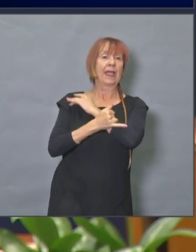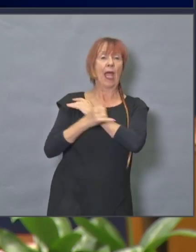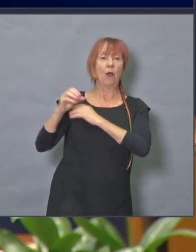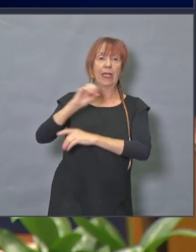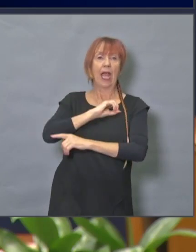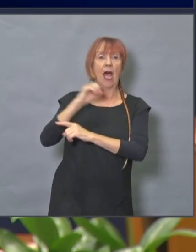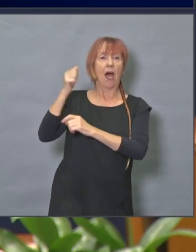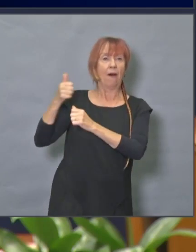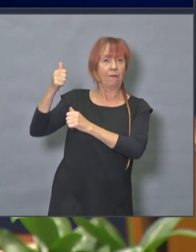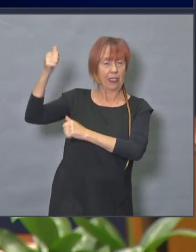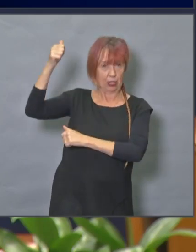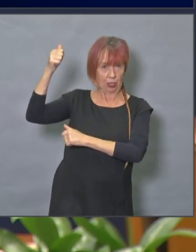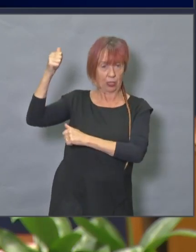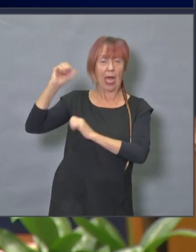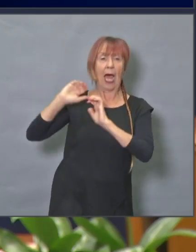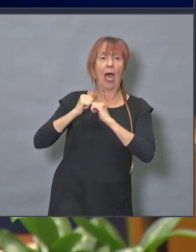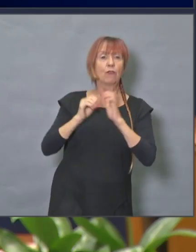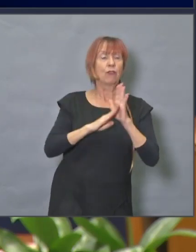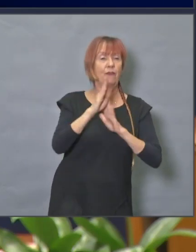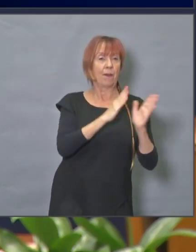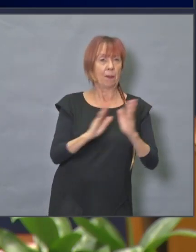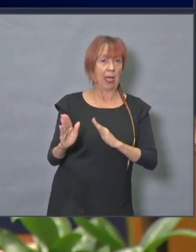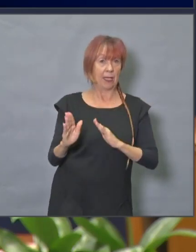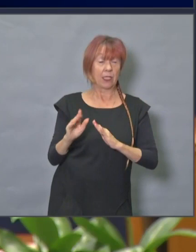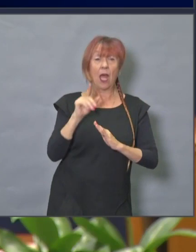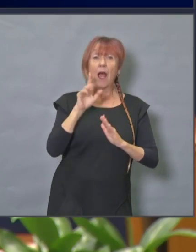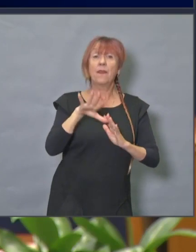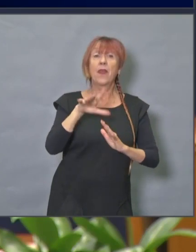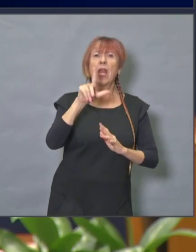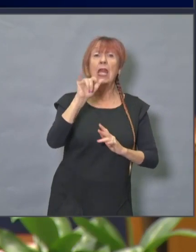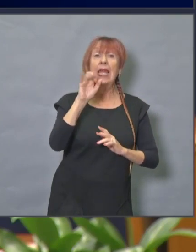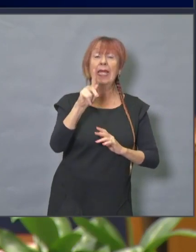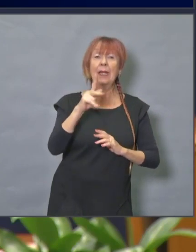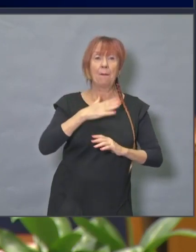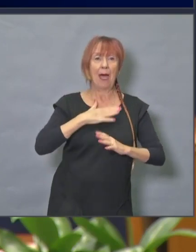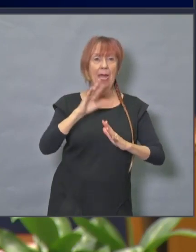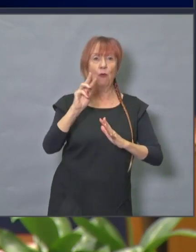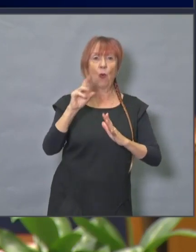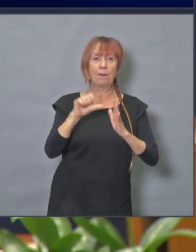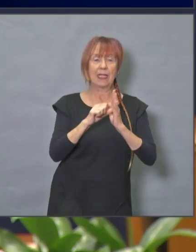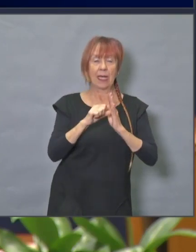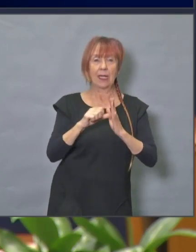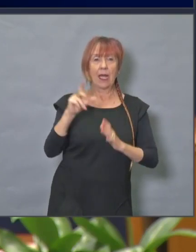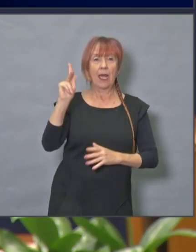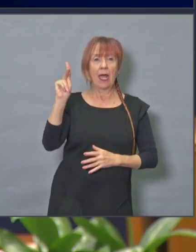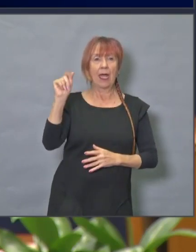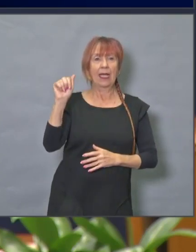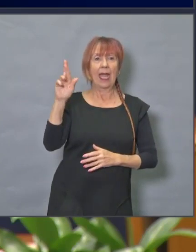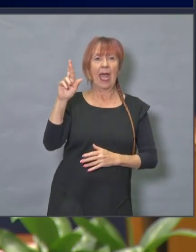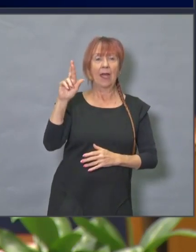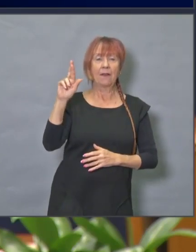and our programs. You can find a link to the survey on my website at